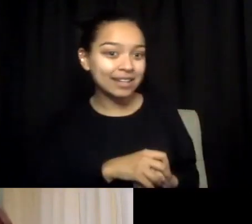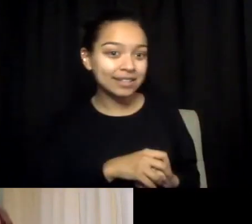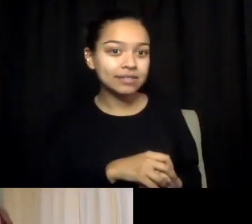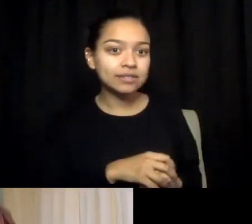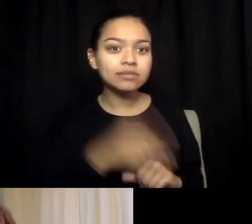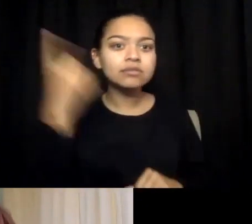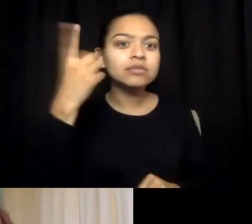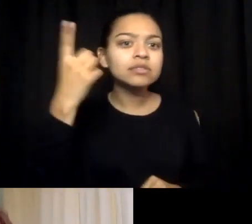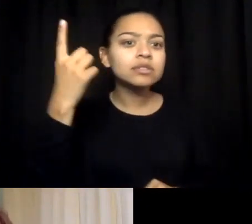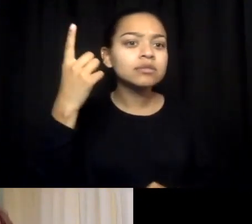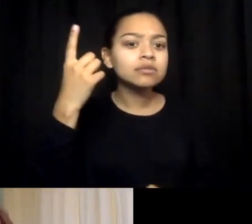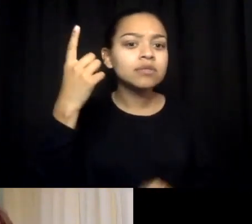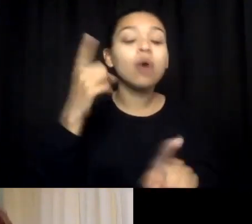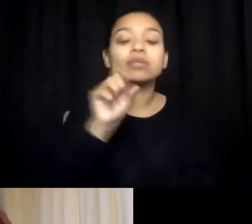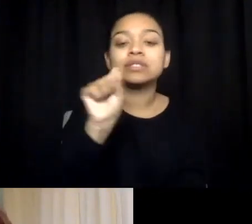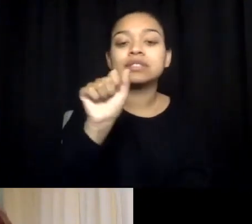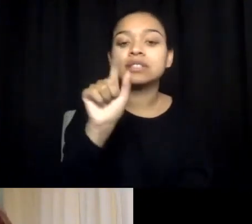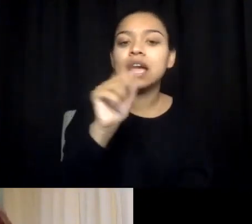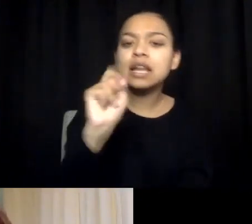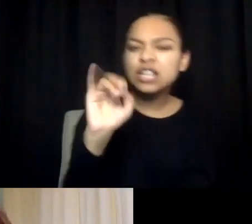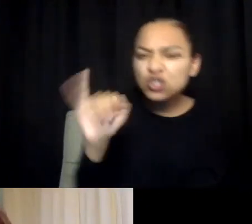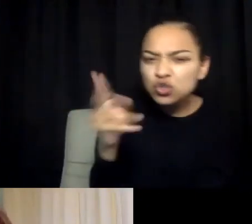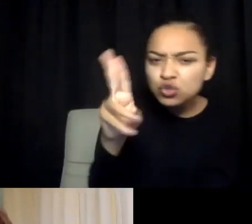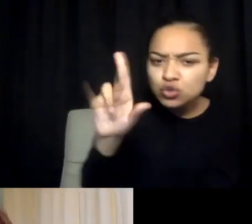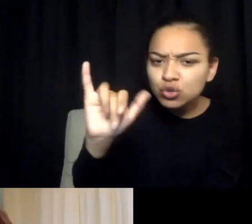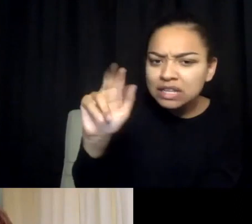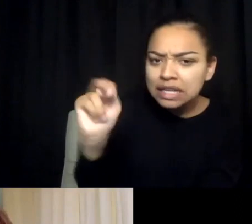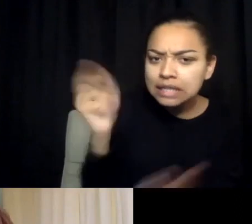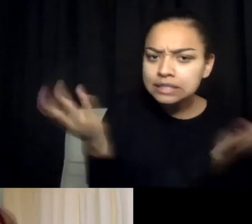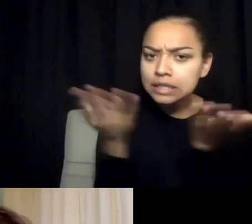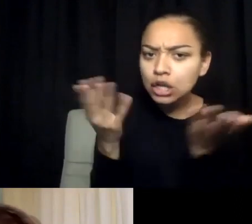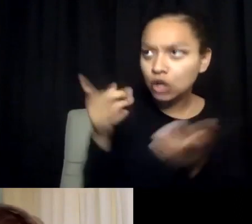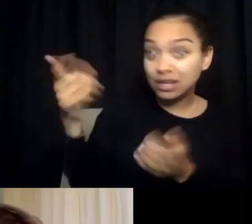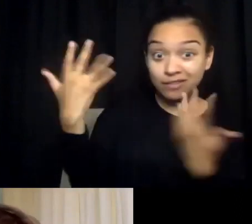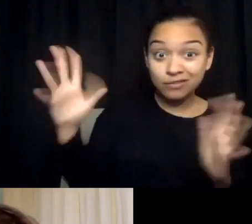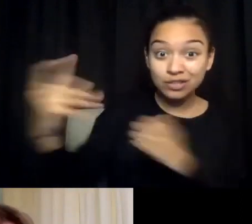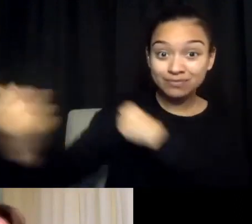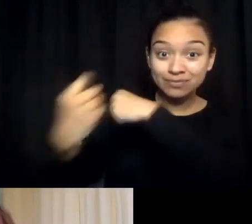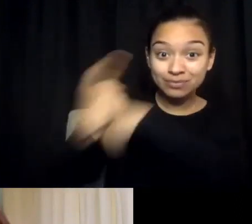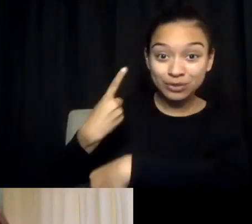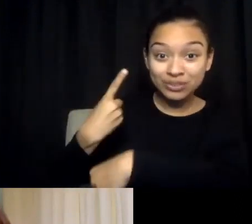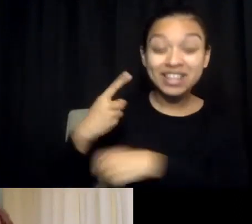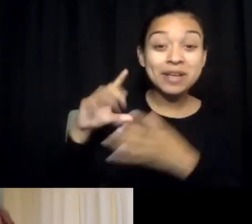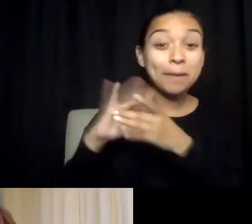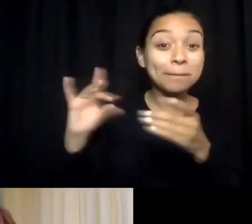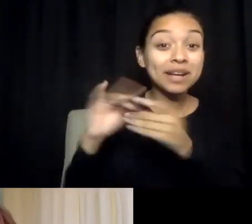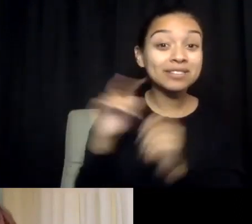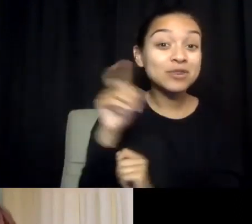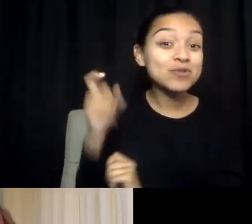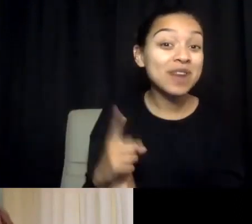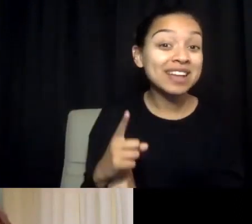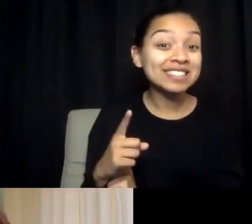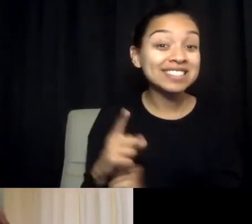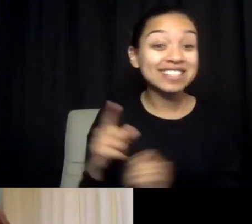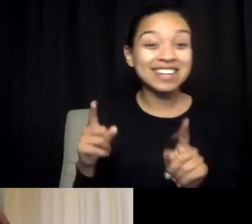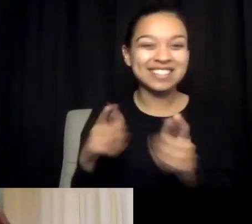know Julian DM'd me with a message. Oh, he did. With a question. I know, trying to sneak in there with